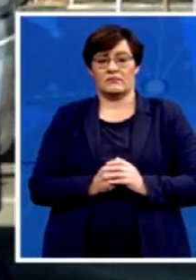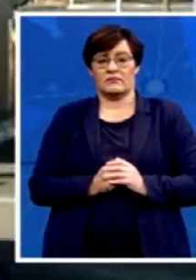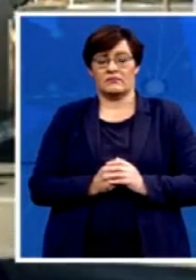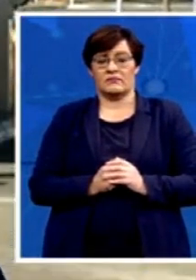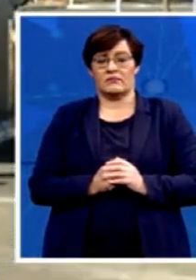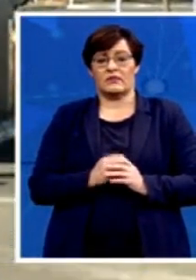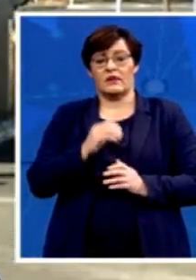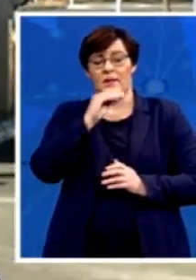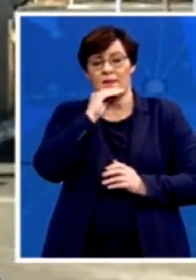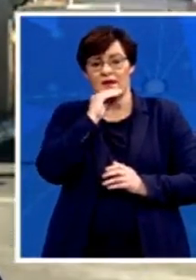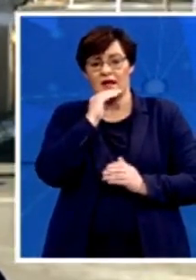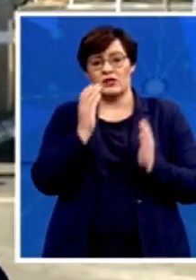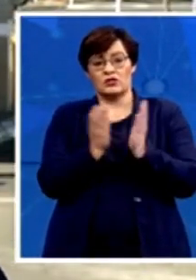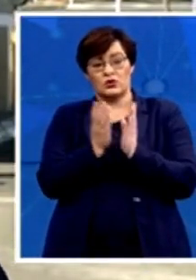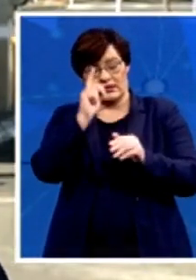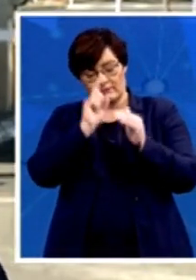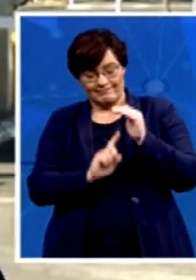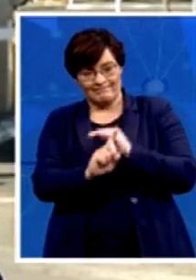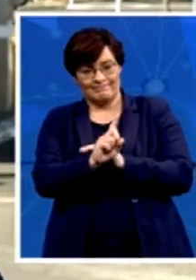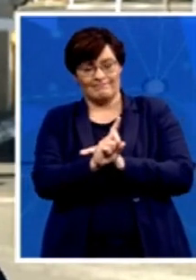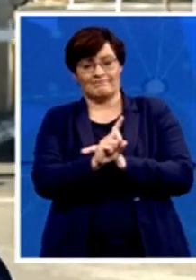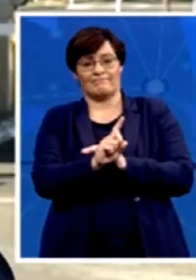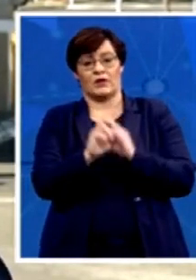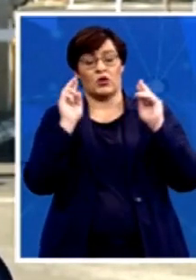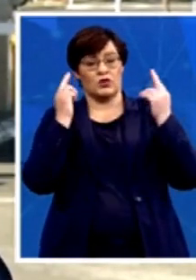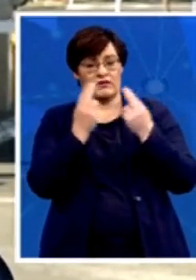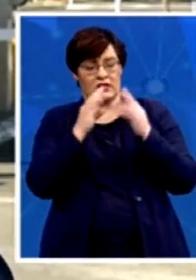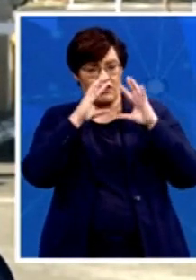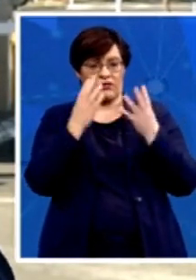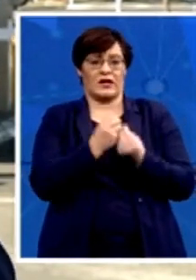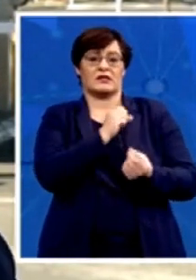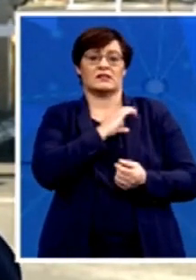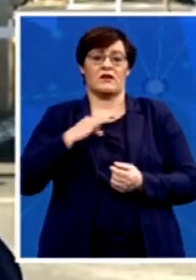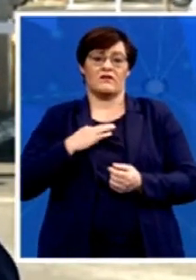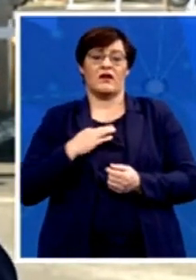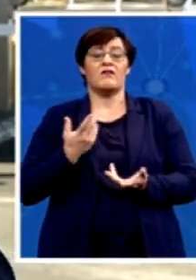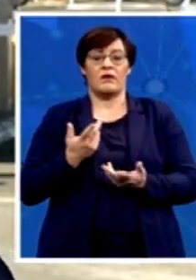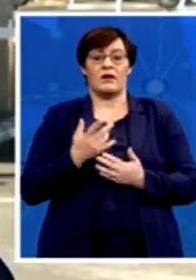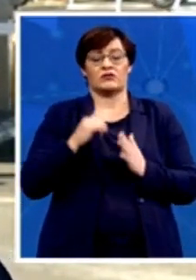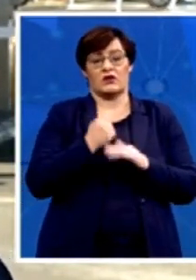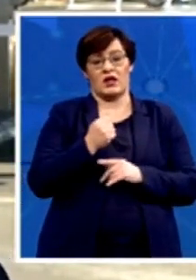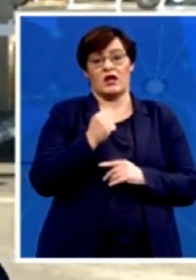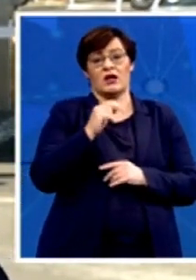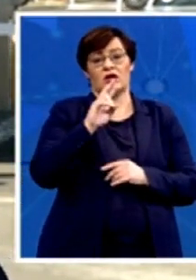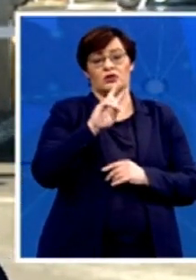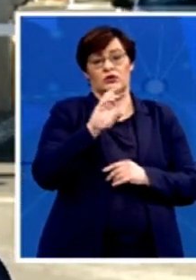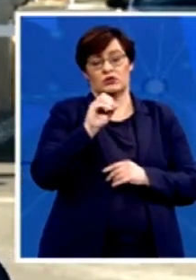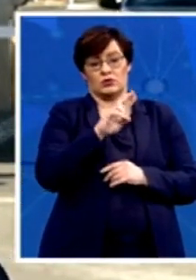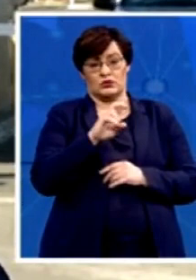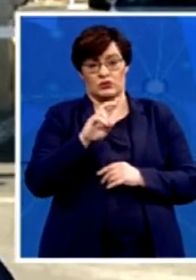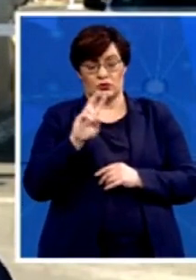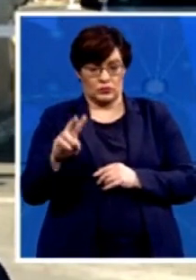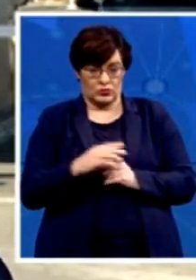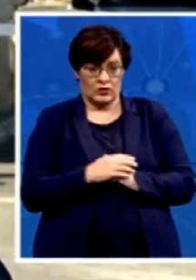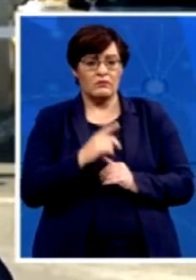campus in totality from January 2022. But well, of course, we as the Student Representative Council understand the policy to still be at the